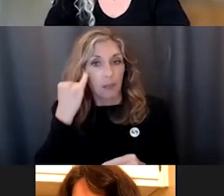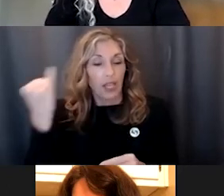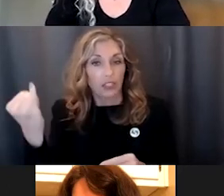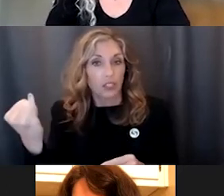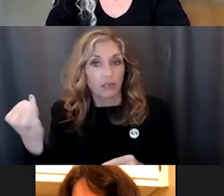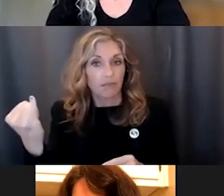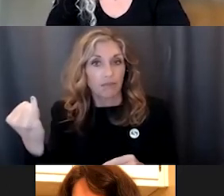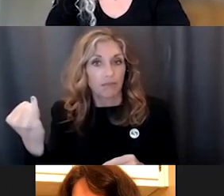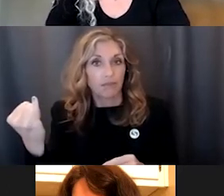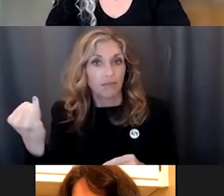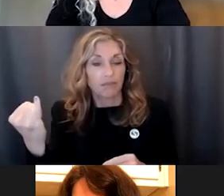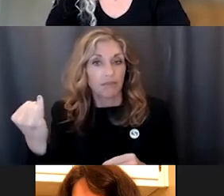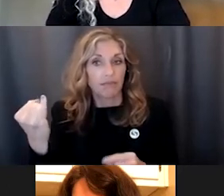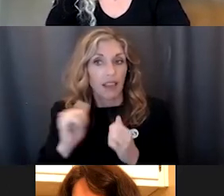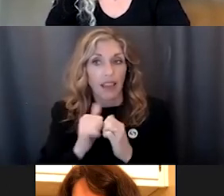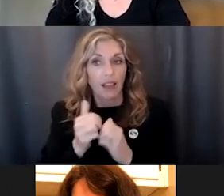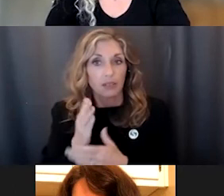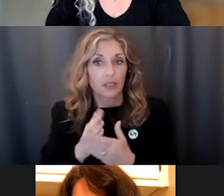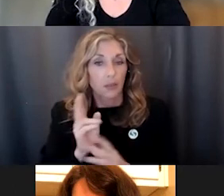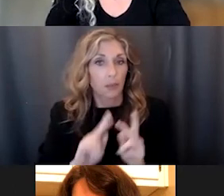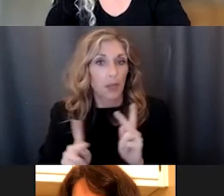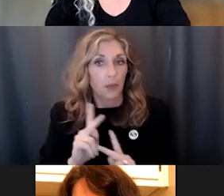the way in which people have had to draw on